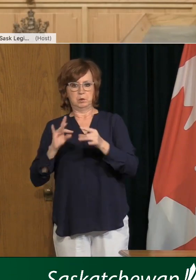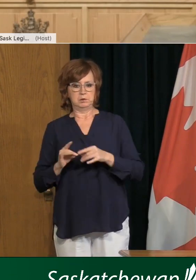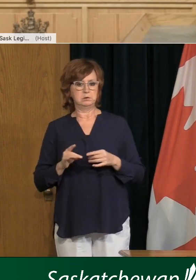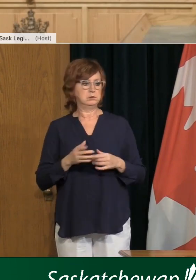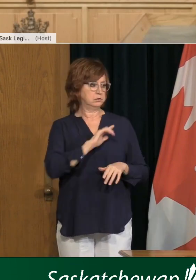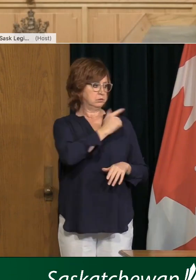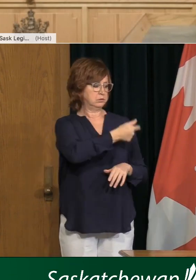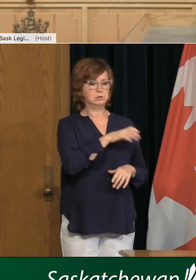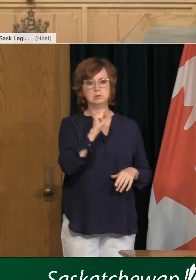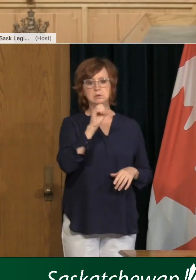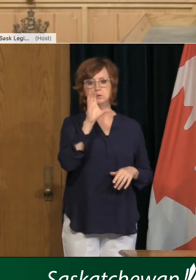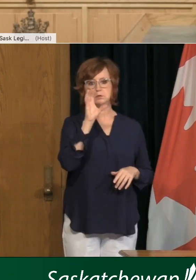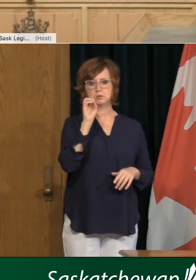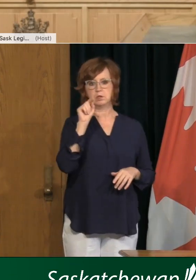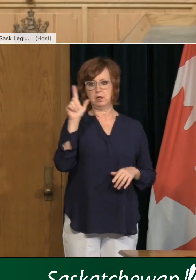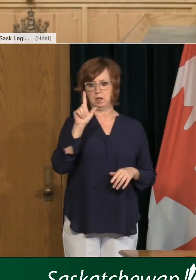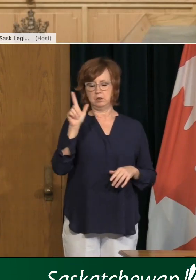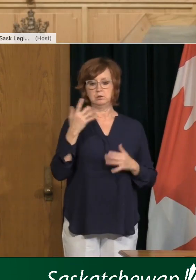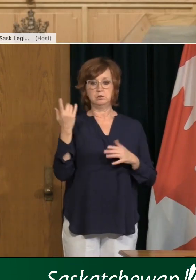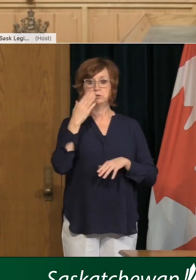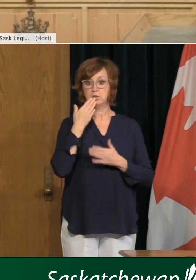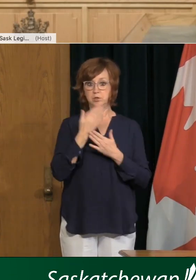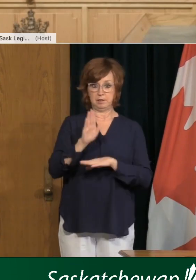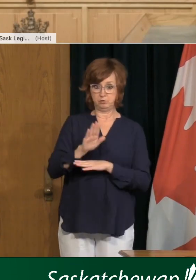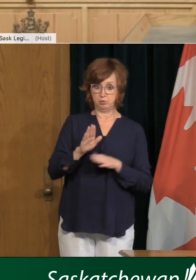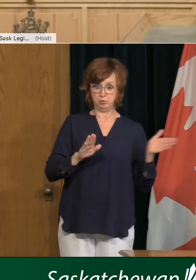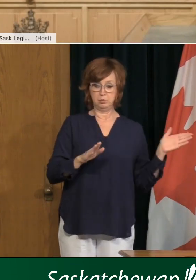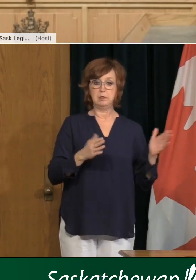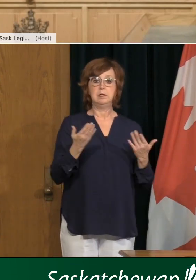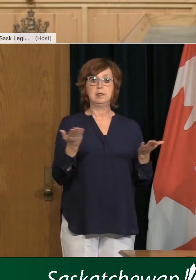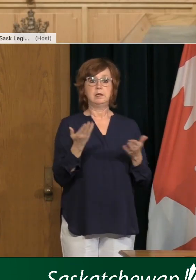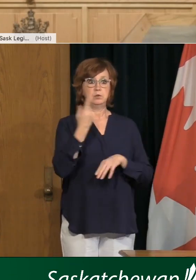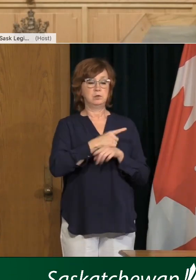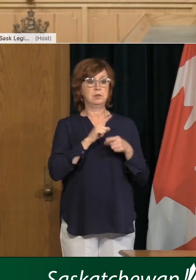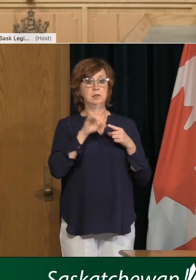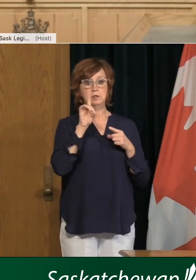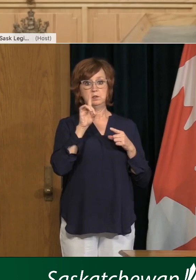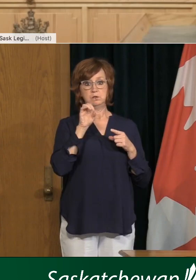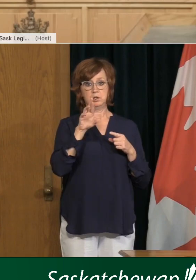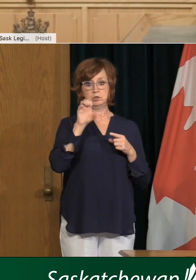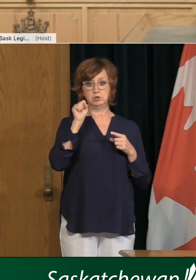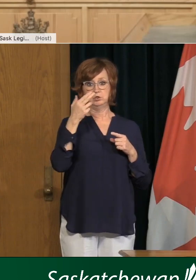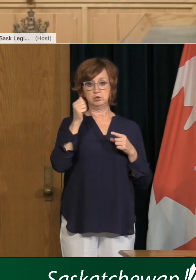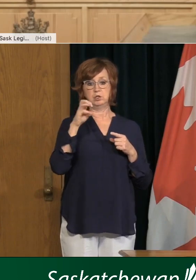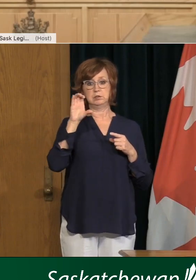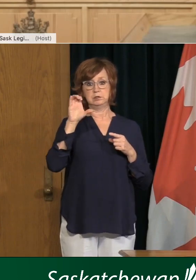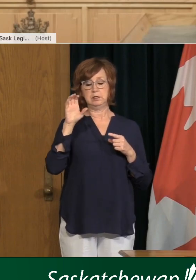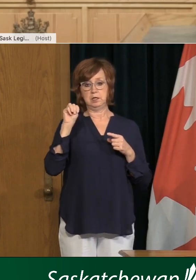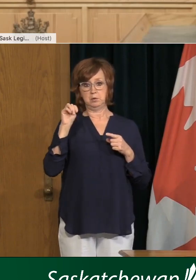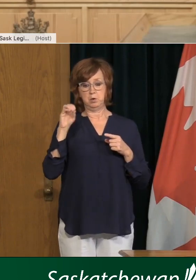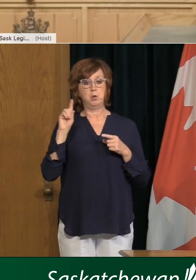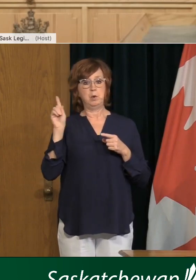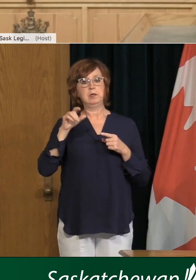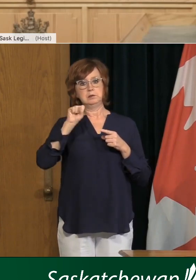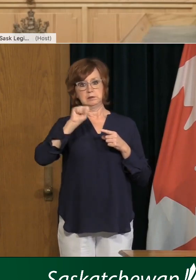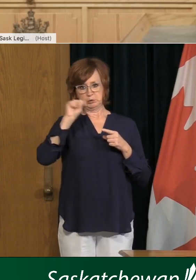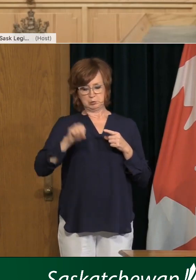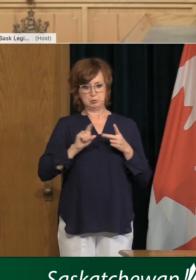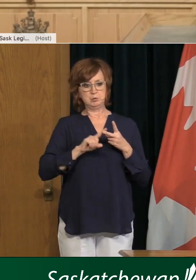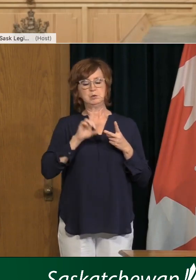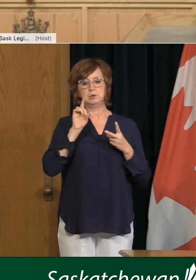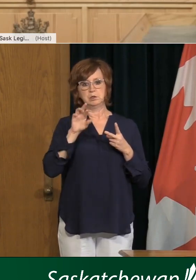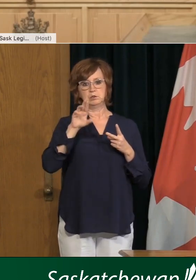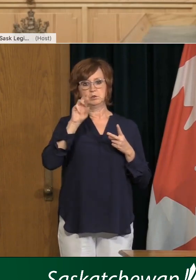Jenna. Good afternoon. Joining me today are Dr. Susan Shaw, our Chief Medical Officer from Saskatoon, Dr.